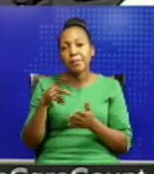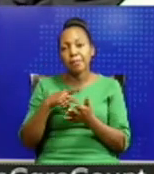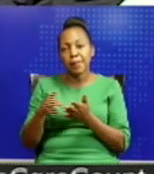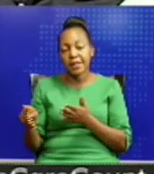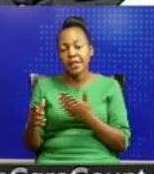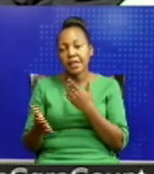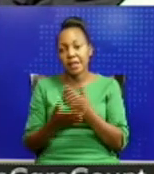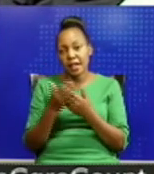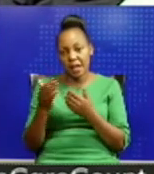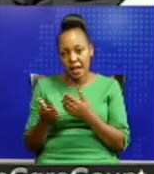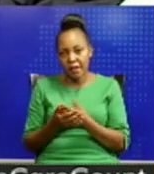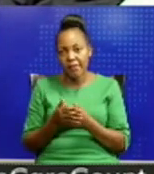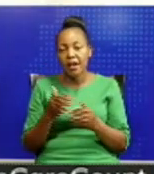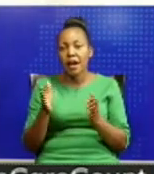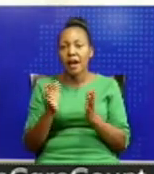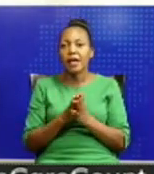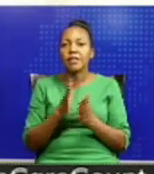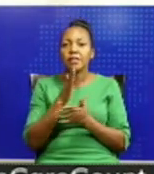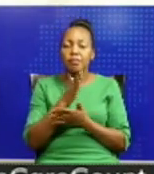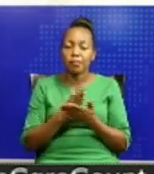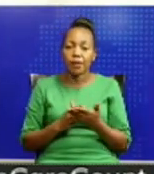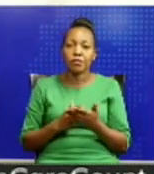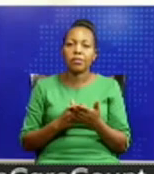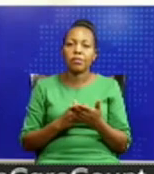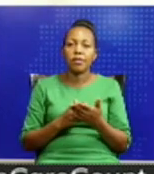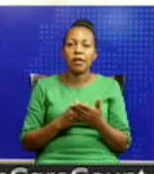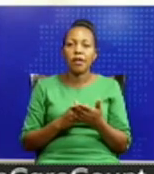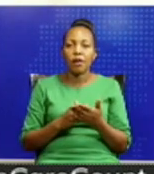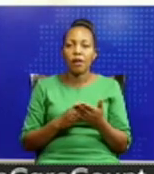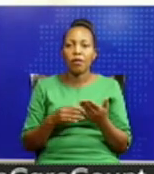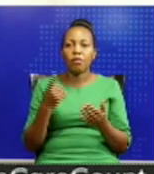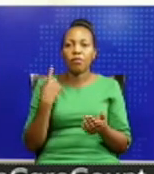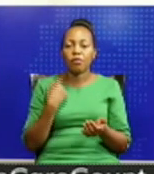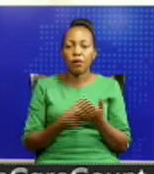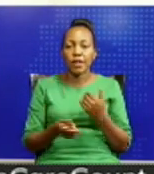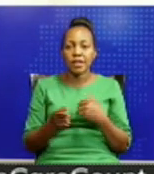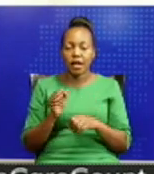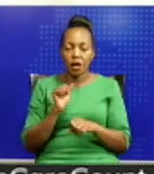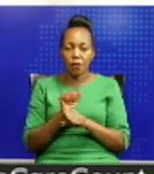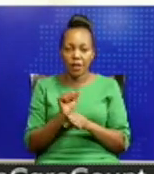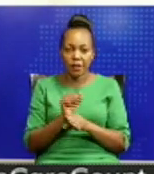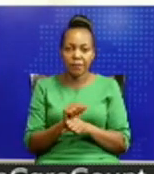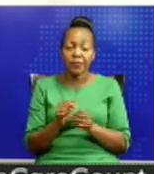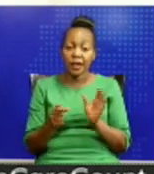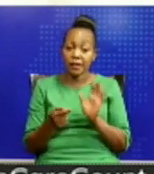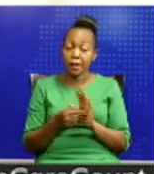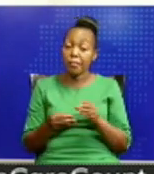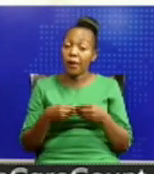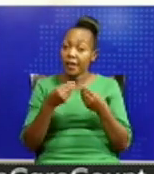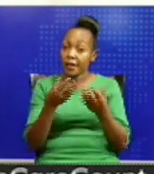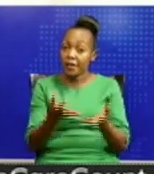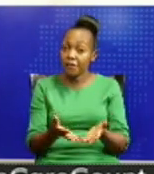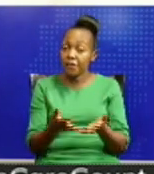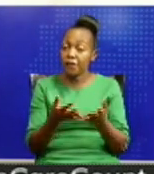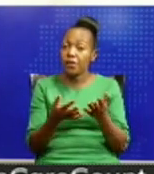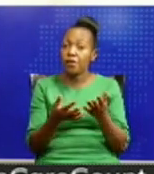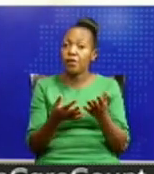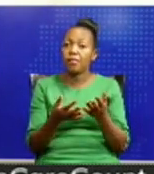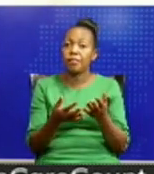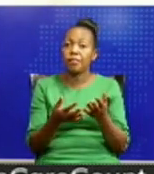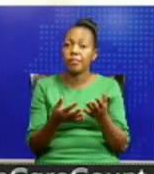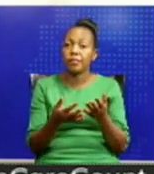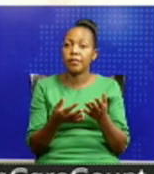is very well recognized, and it is part and partial of what they are doing. Like I was giving an example